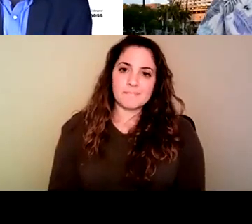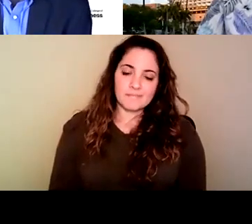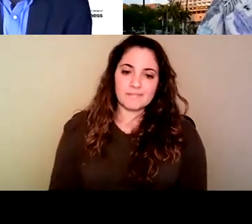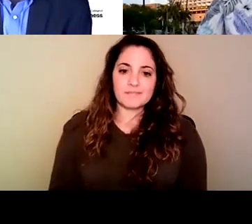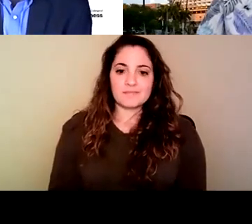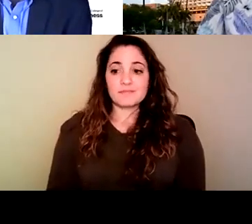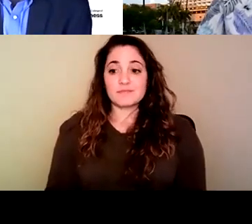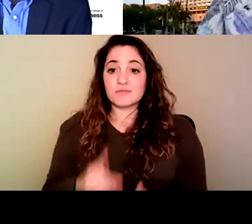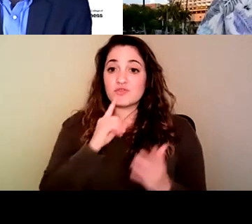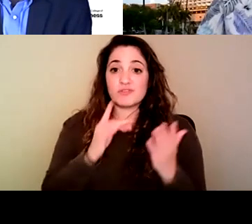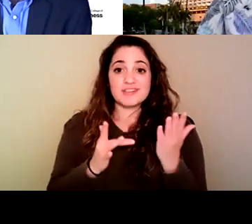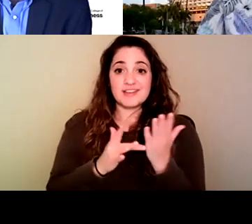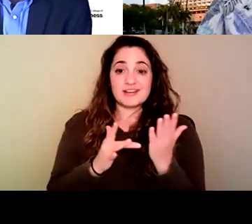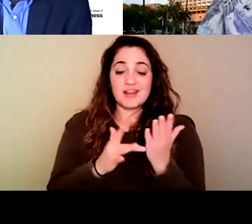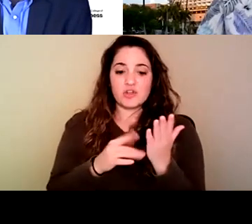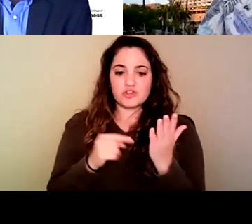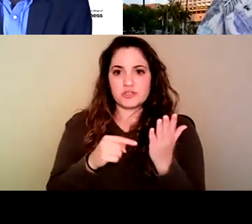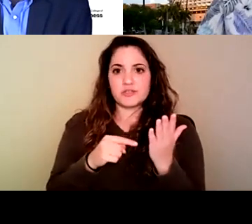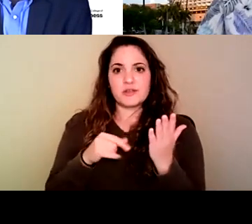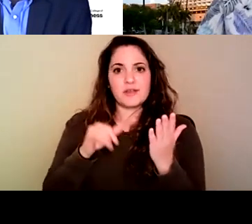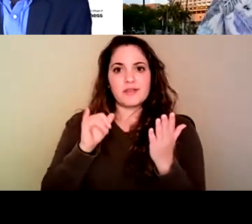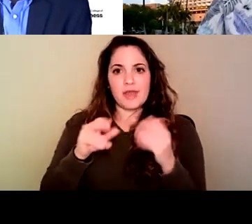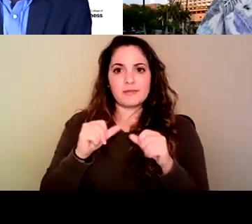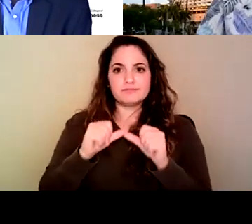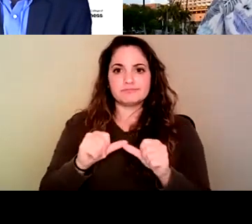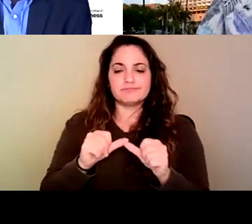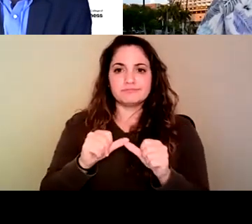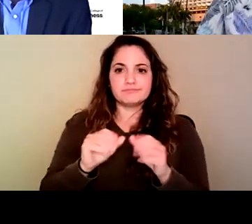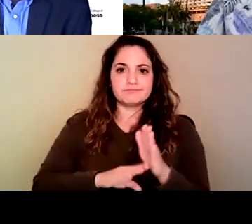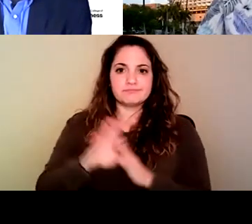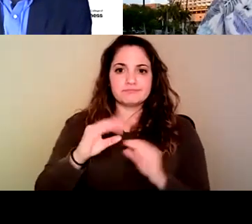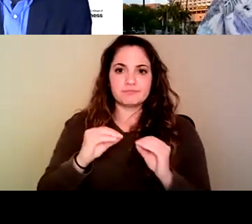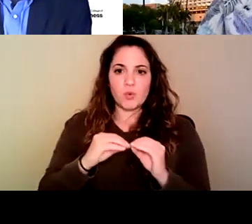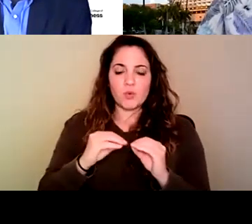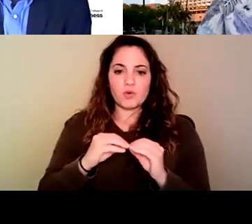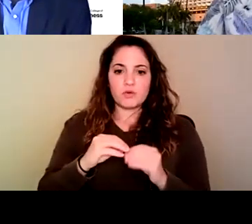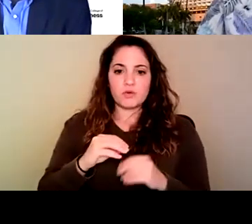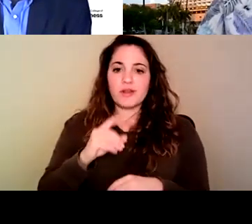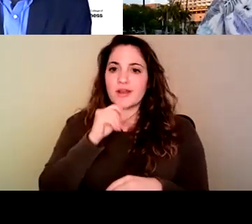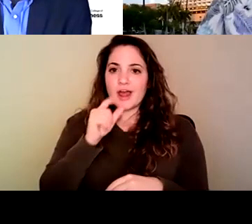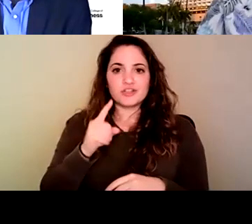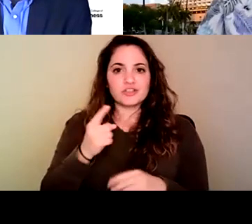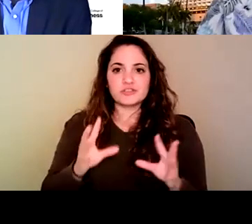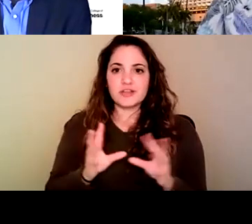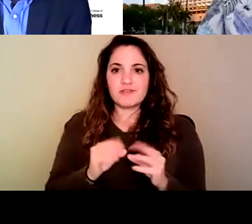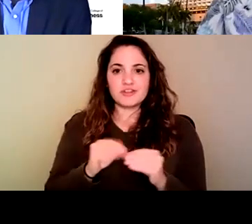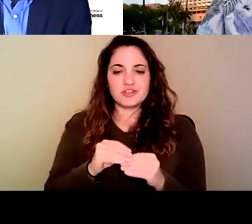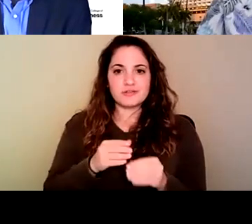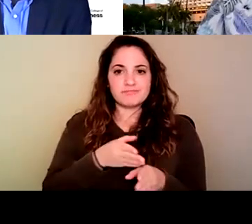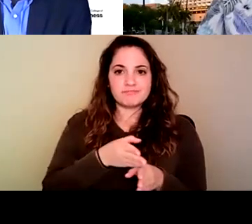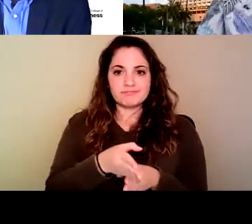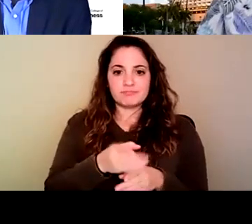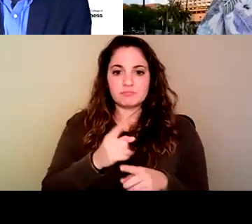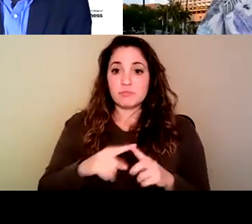know, technology in general is going to be the clear winner here. And I'll take you outside the convention area for a moment, but, you know,